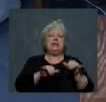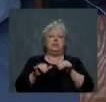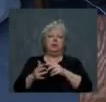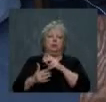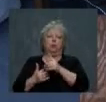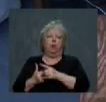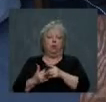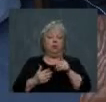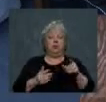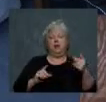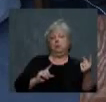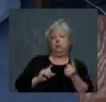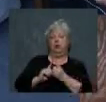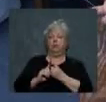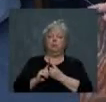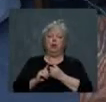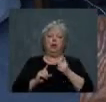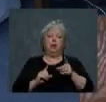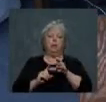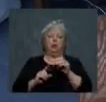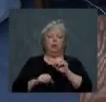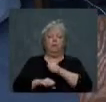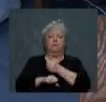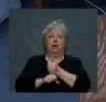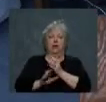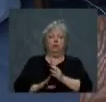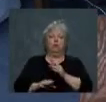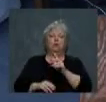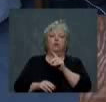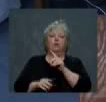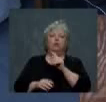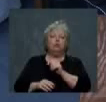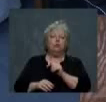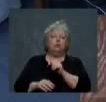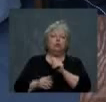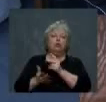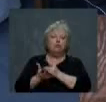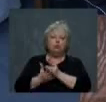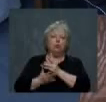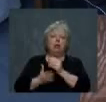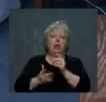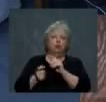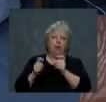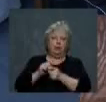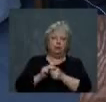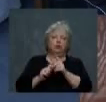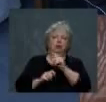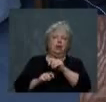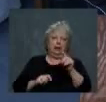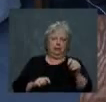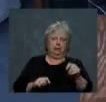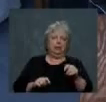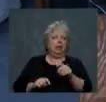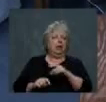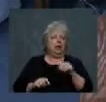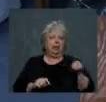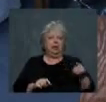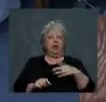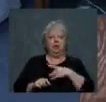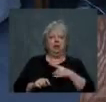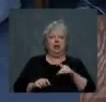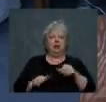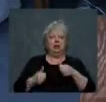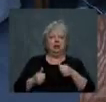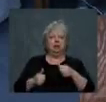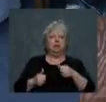that approached me in the beginning, was the co-founder of Truth and Transitions. And so he would like to give you a